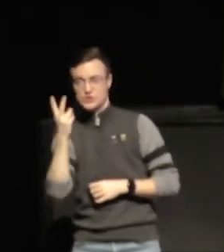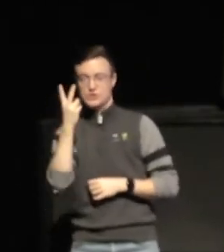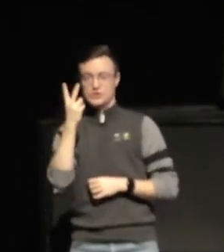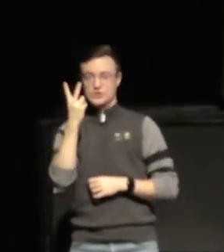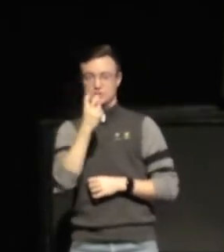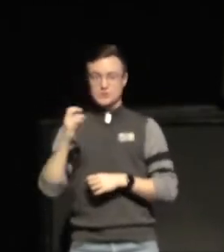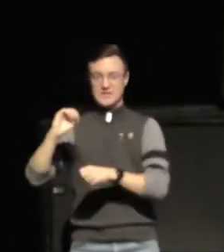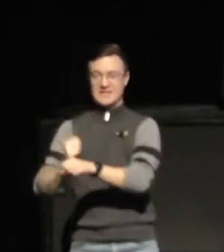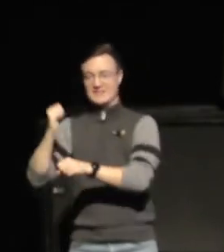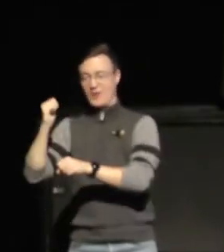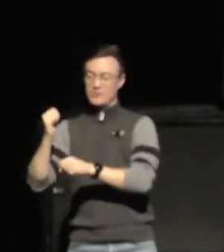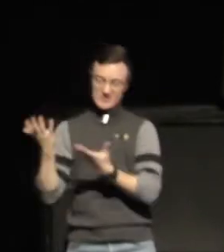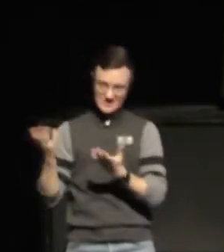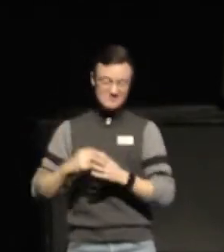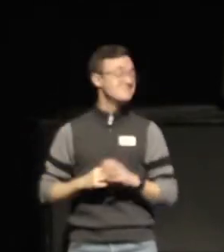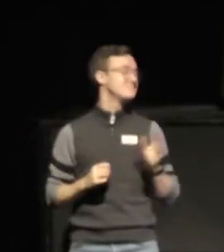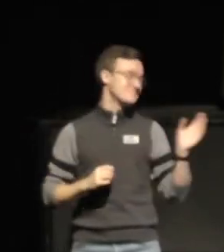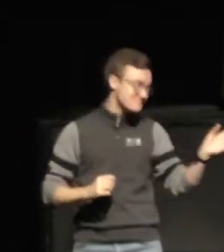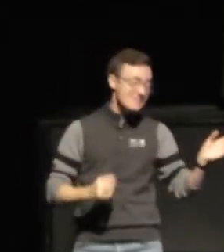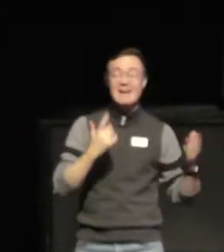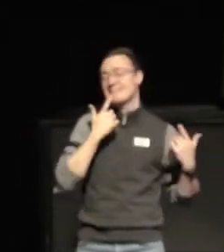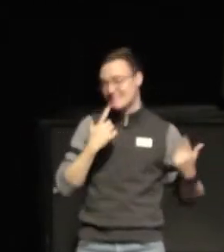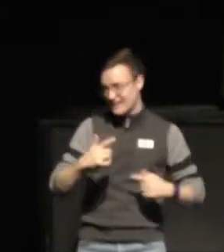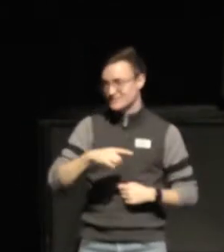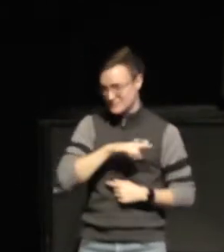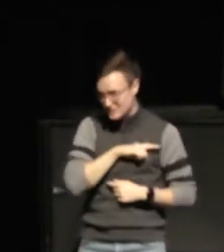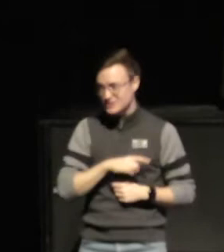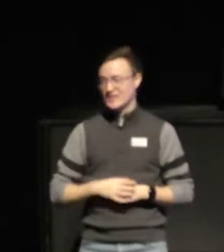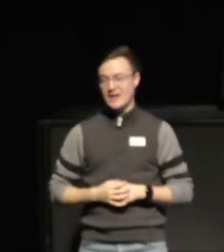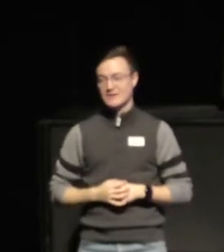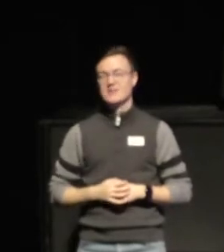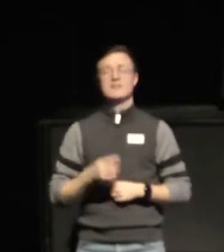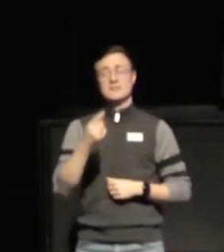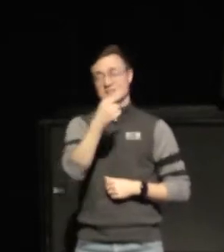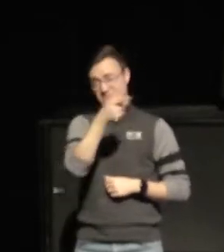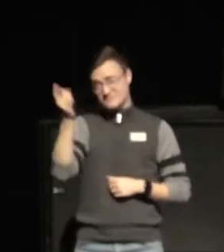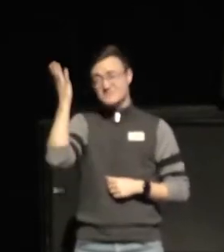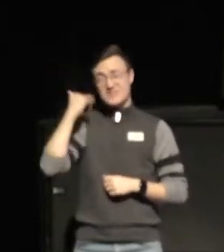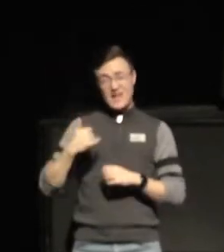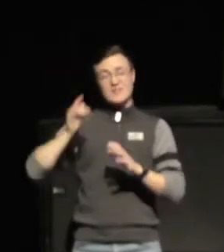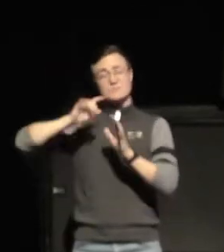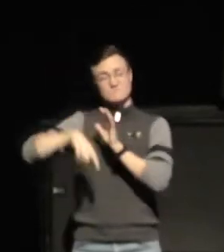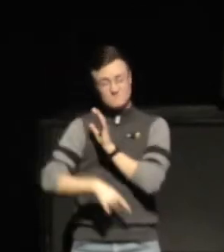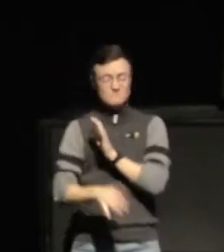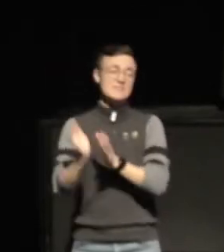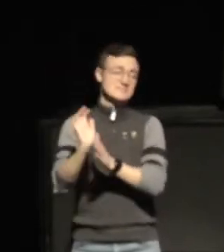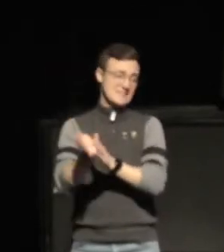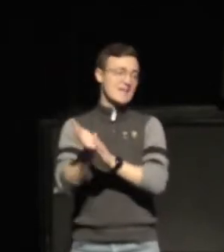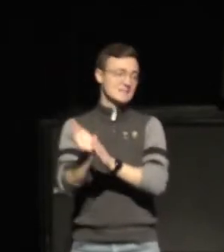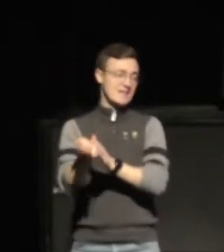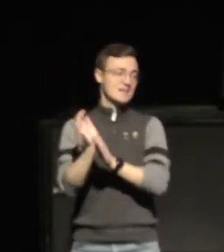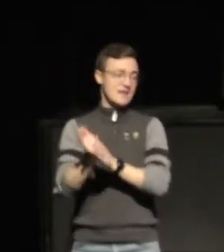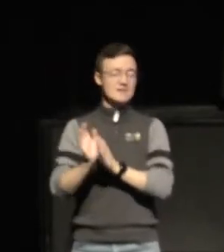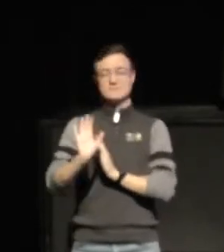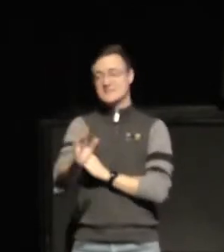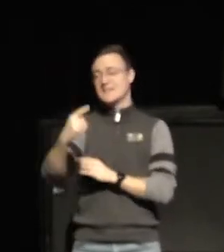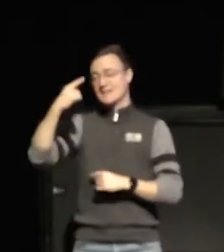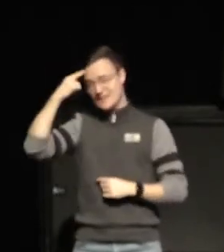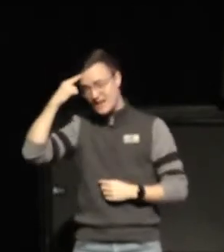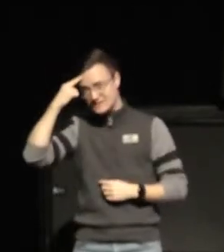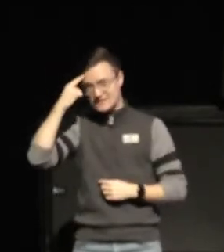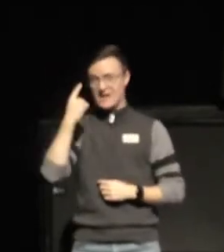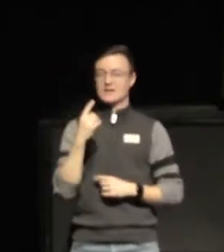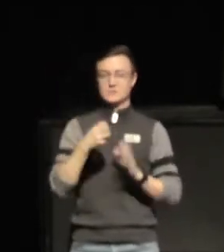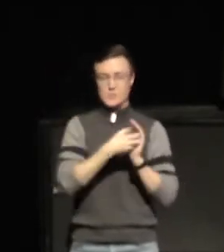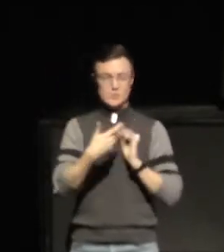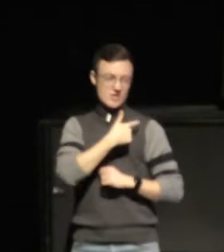main main points. We'll also be able to further elaborate thoughts and discussions in the